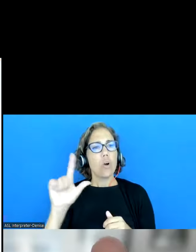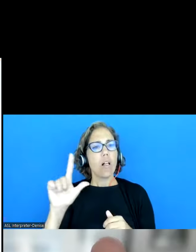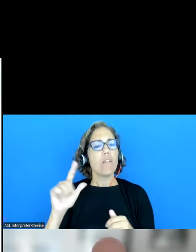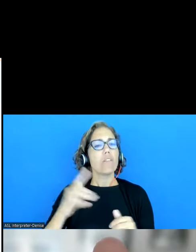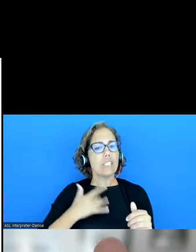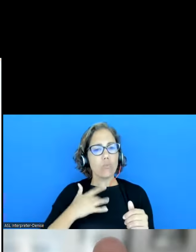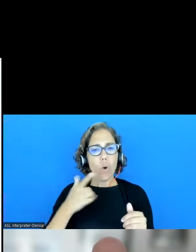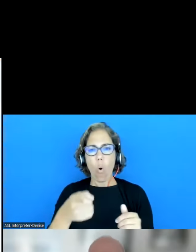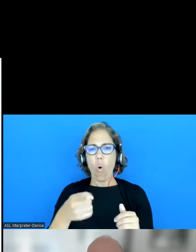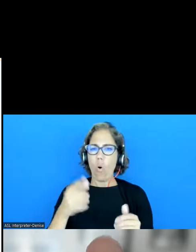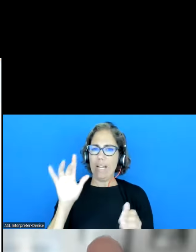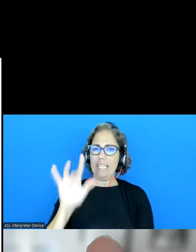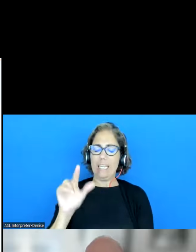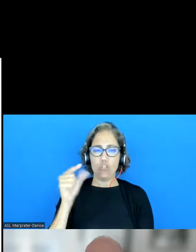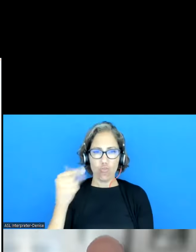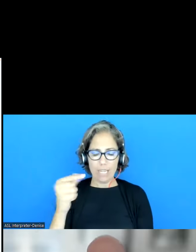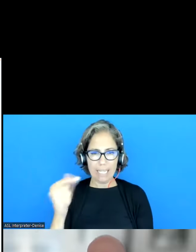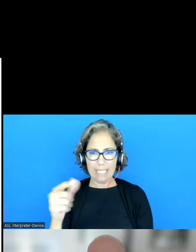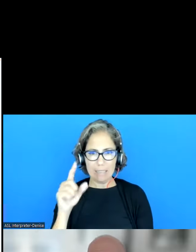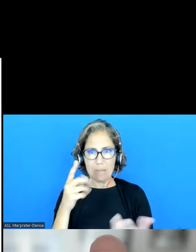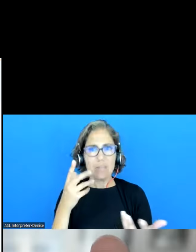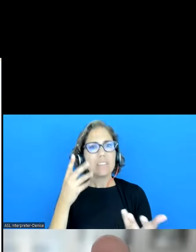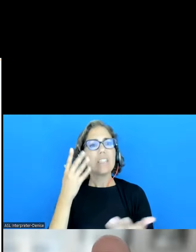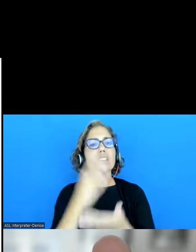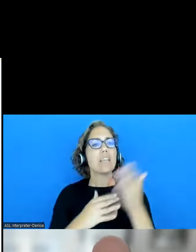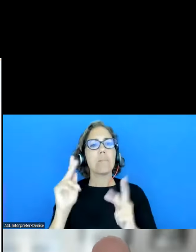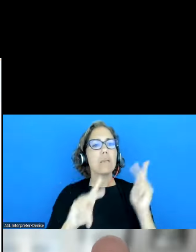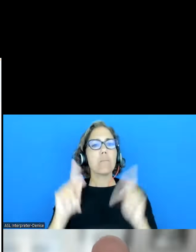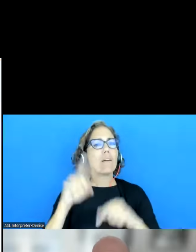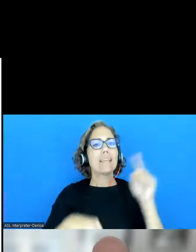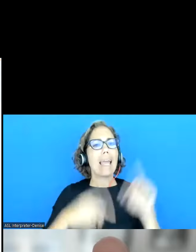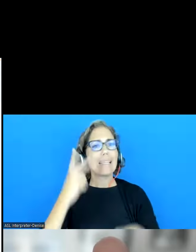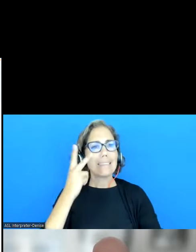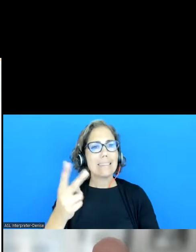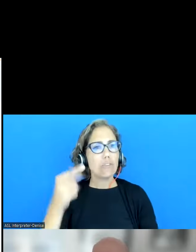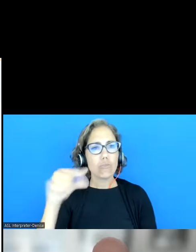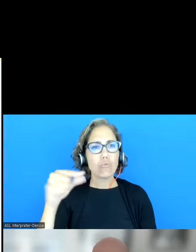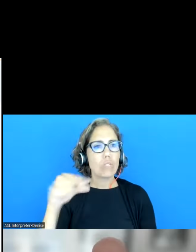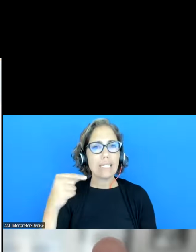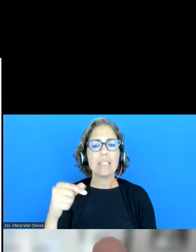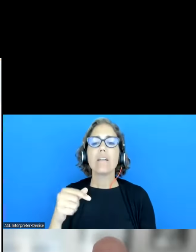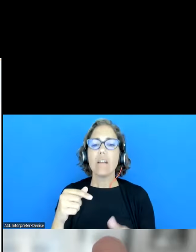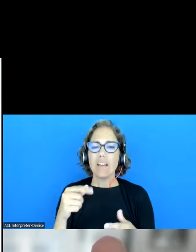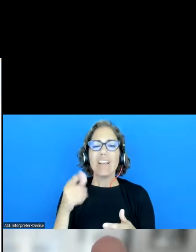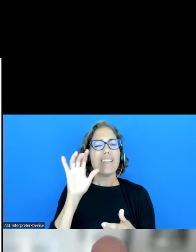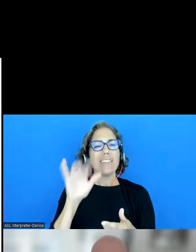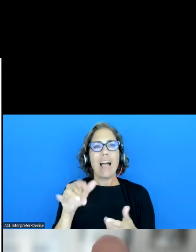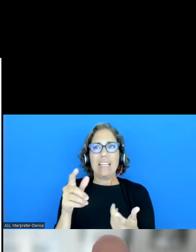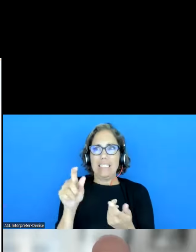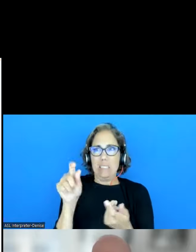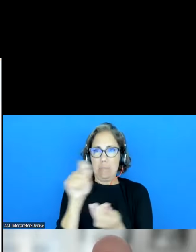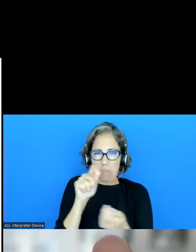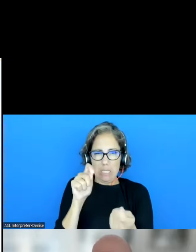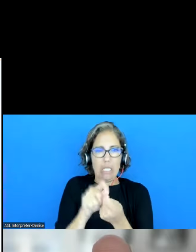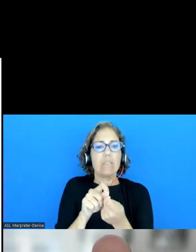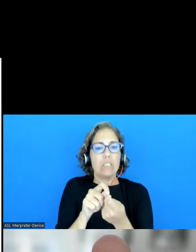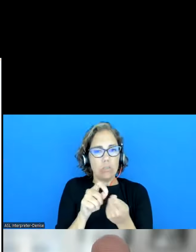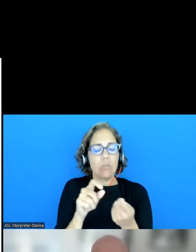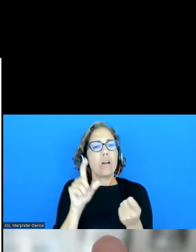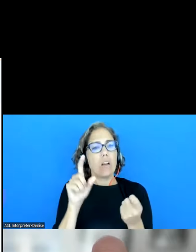button. Green isn't going to be perceived by everybody, so it'd be better in those cases to be very specific about what people are clicking